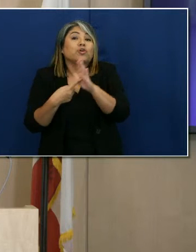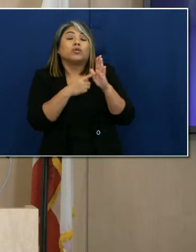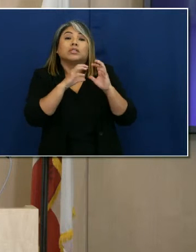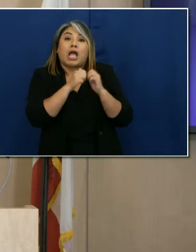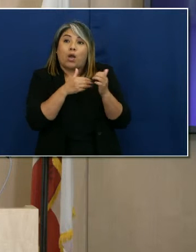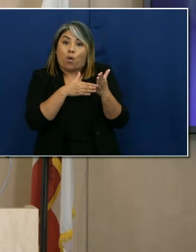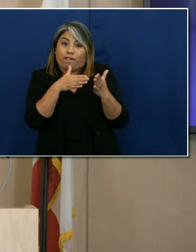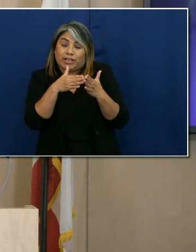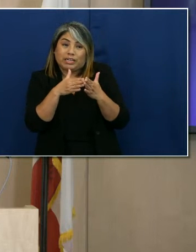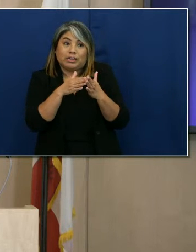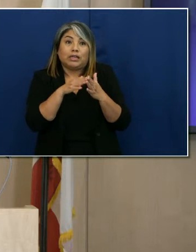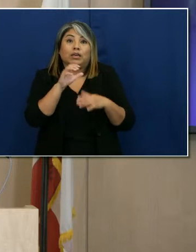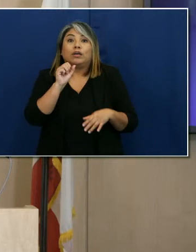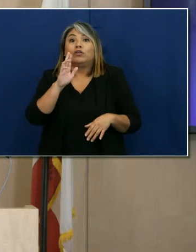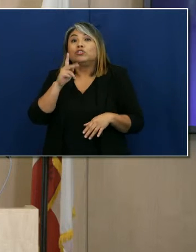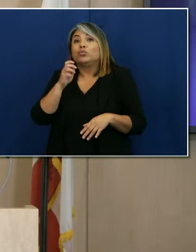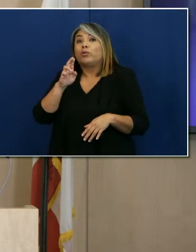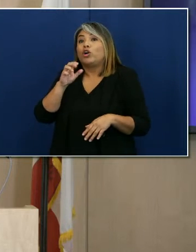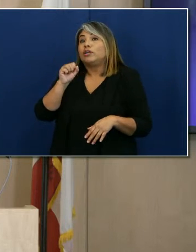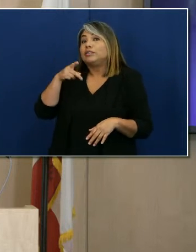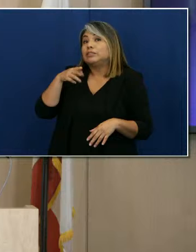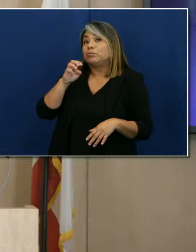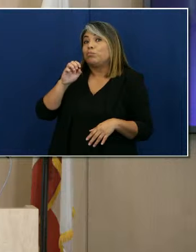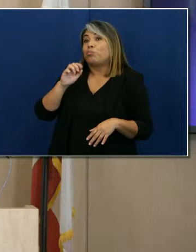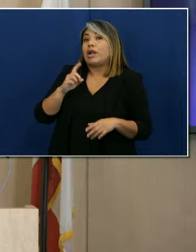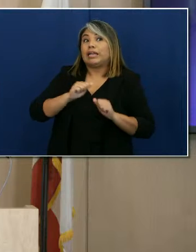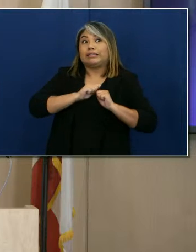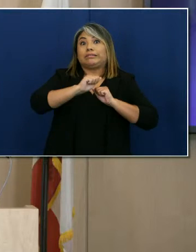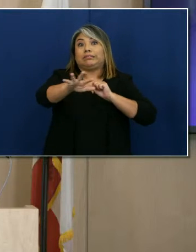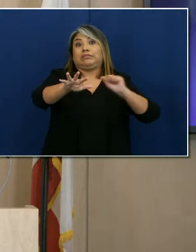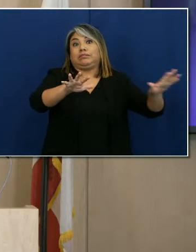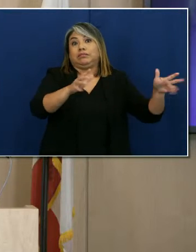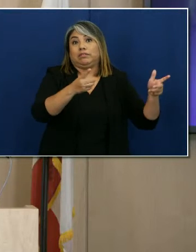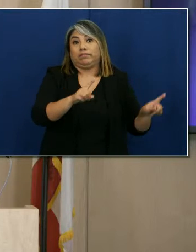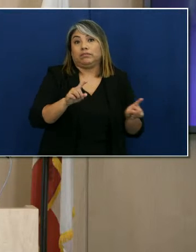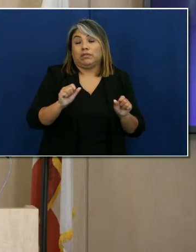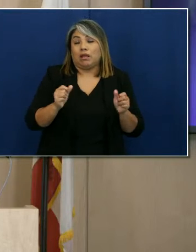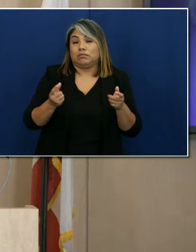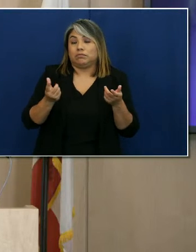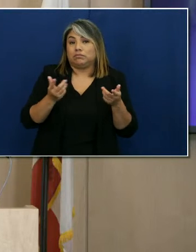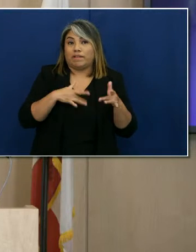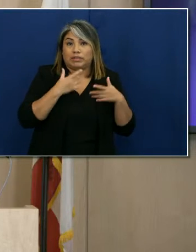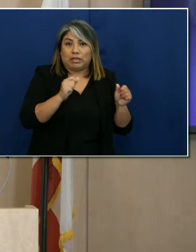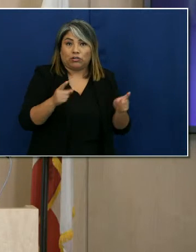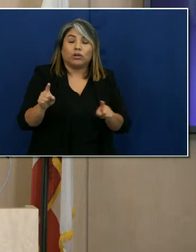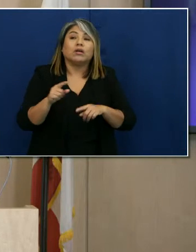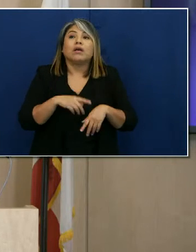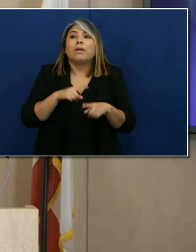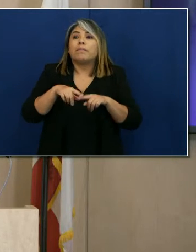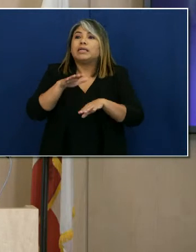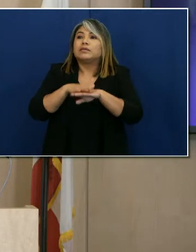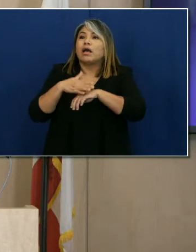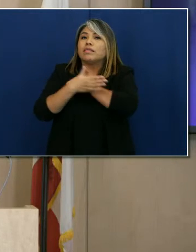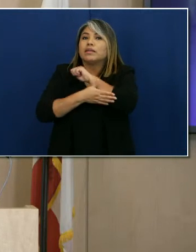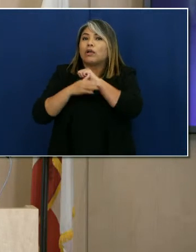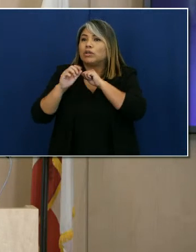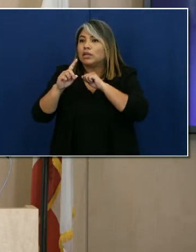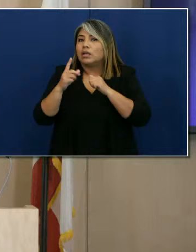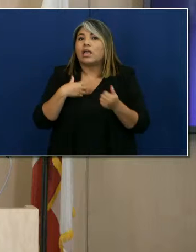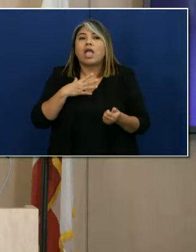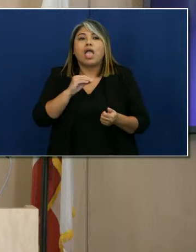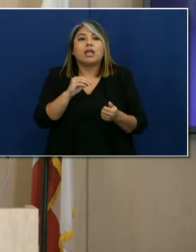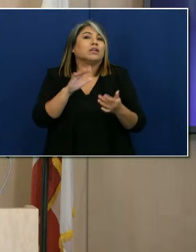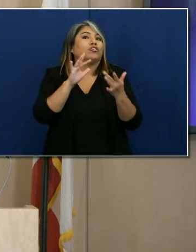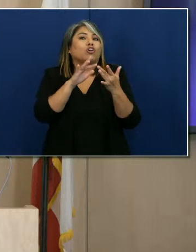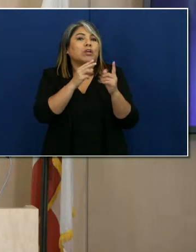often super spreading events can occur. Based on the county's contact tracing